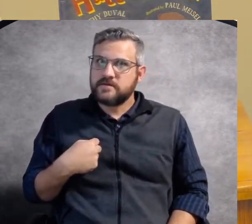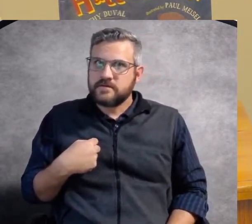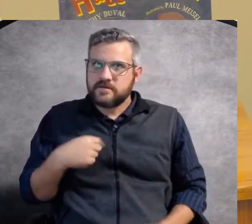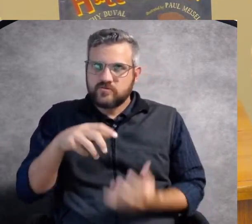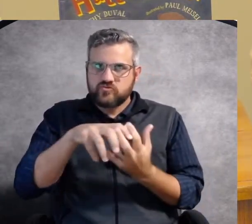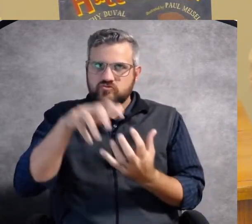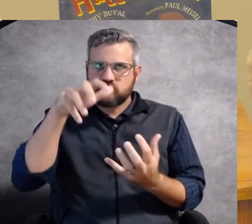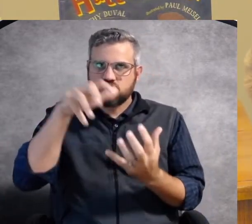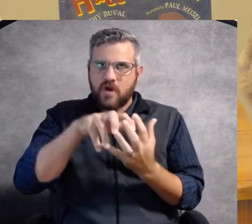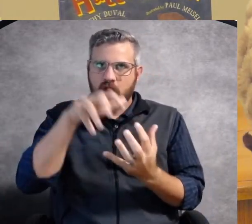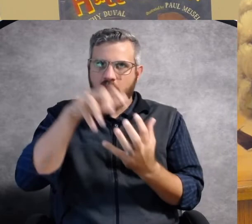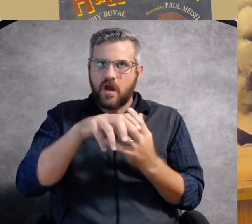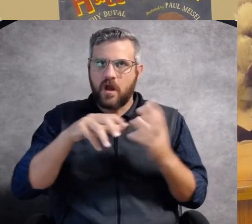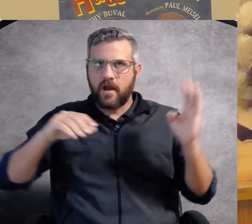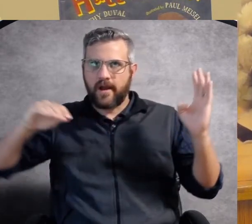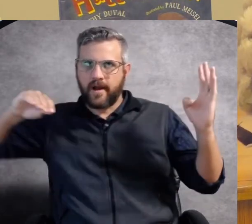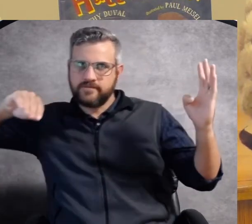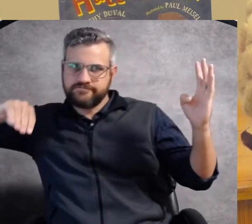me.